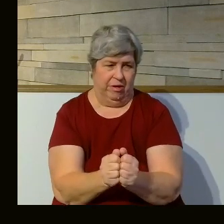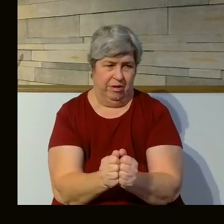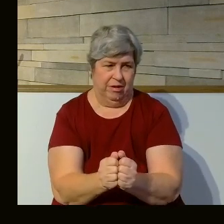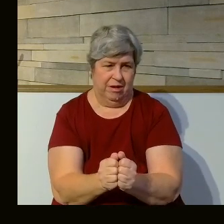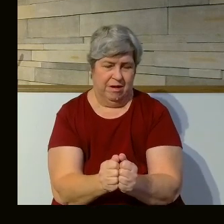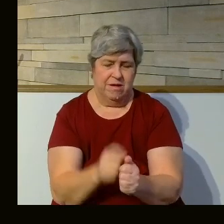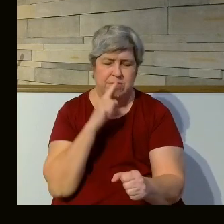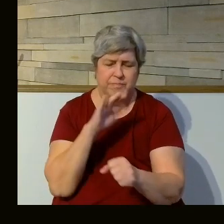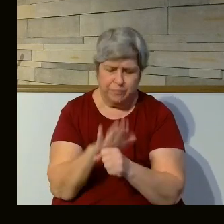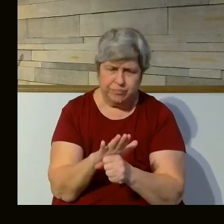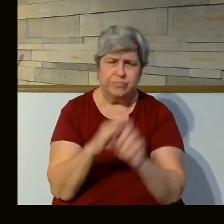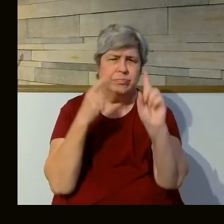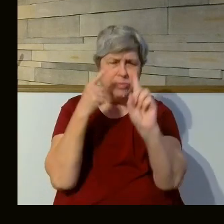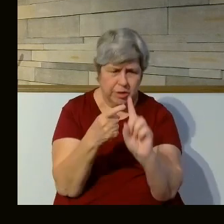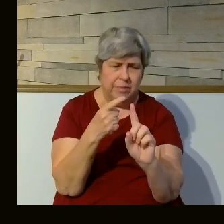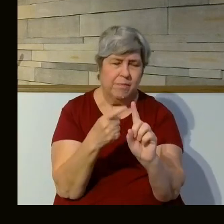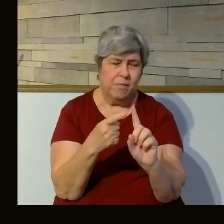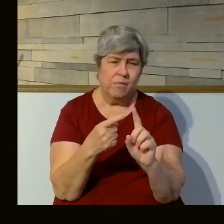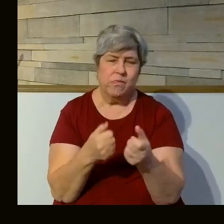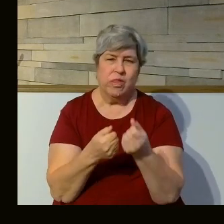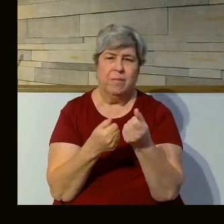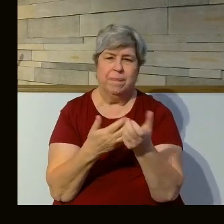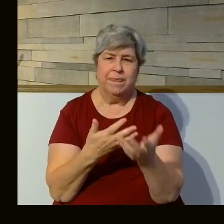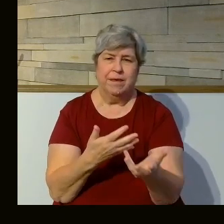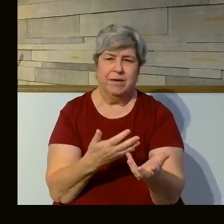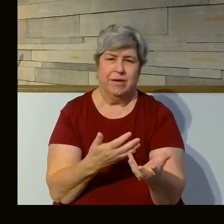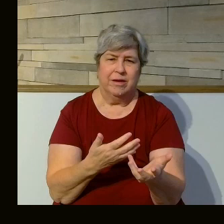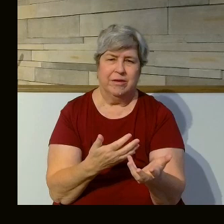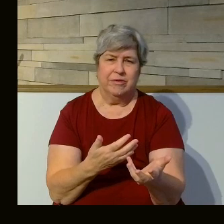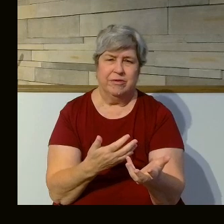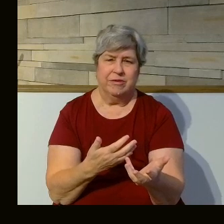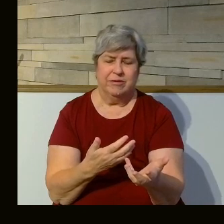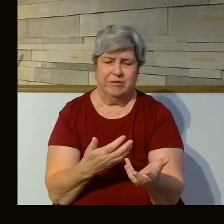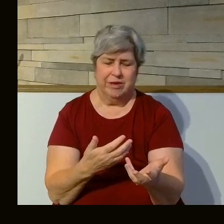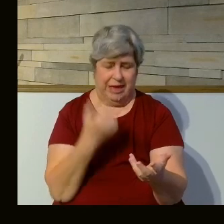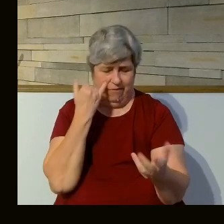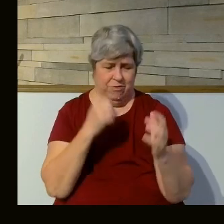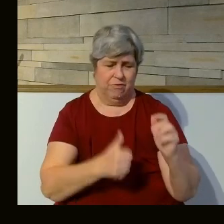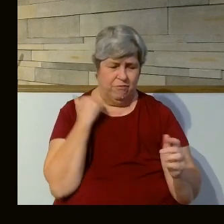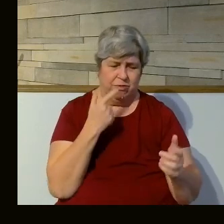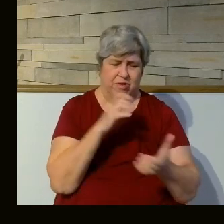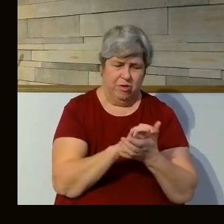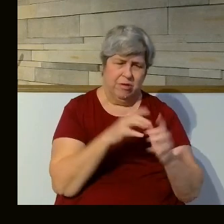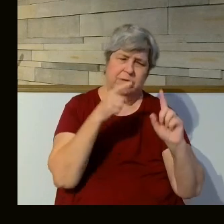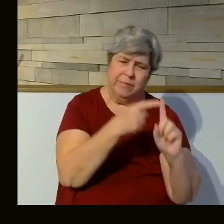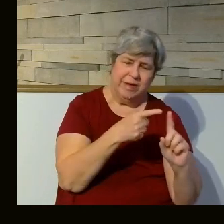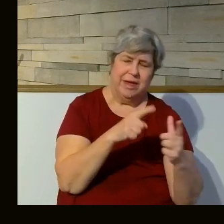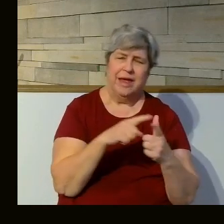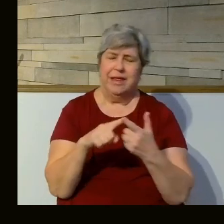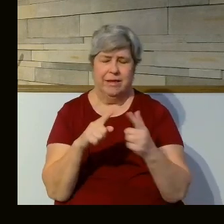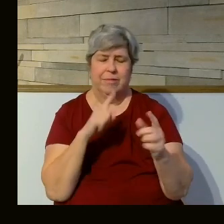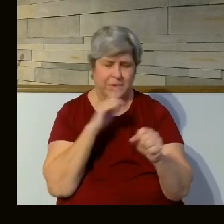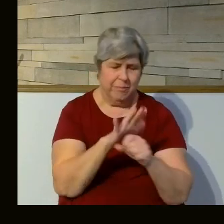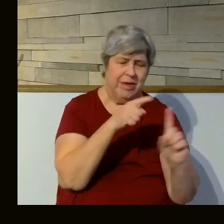Addressing commitment because it's evidenced in a lack of morals. How about that? A lack of commitment affects the way I live